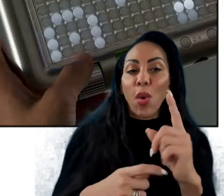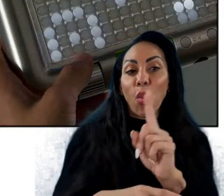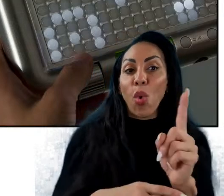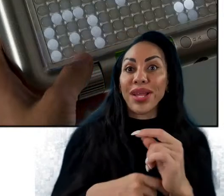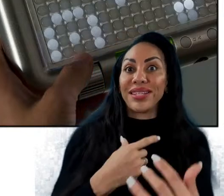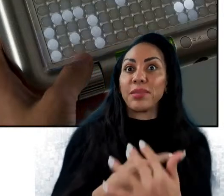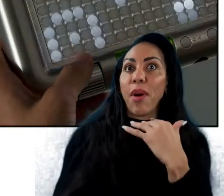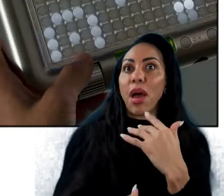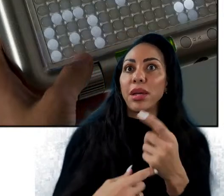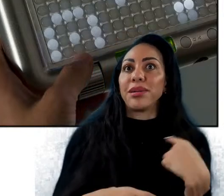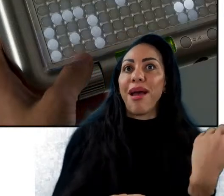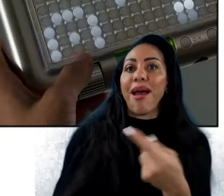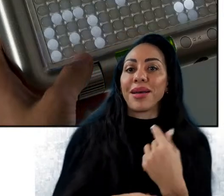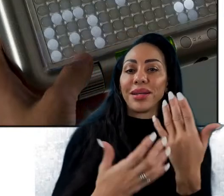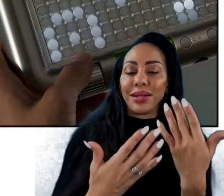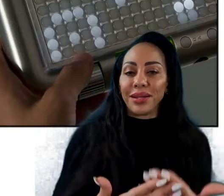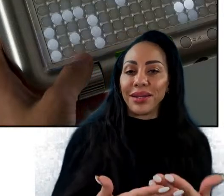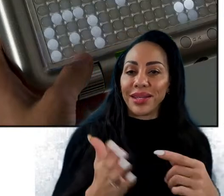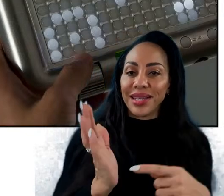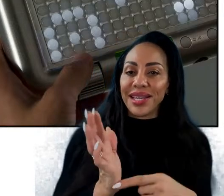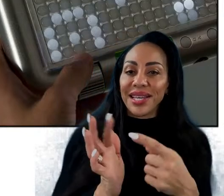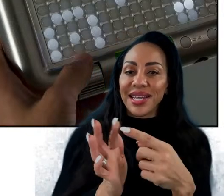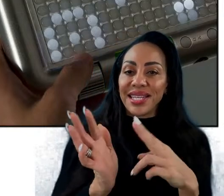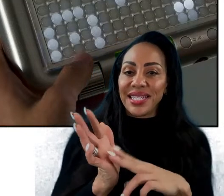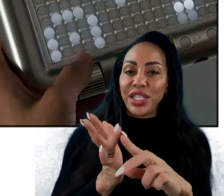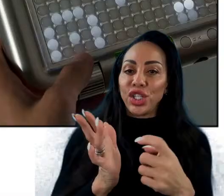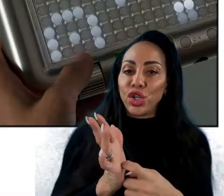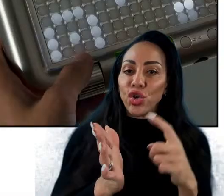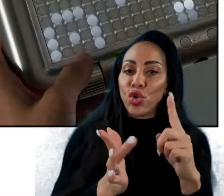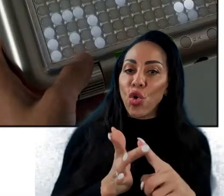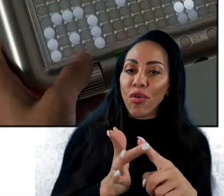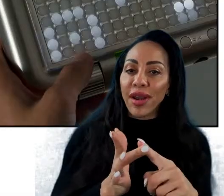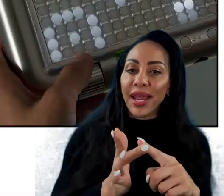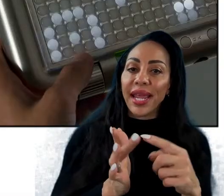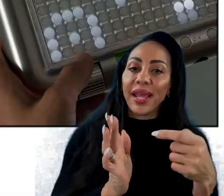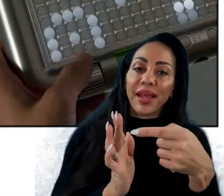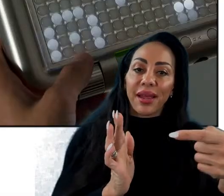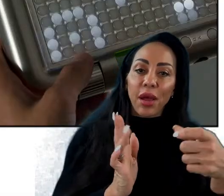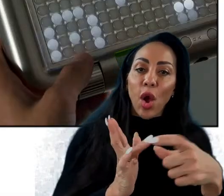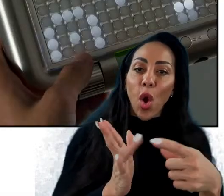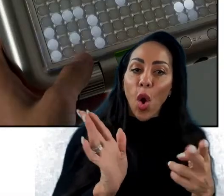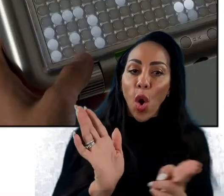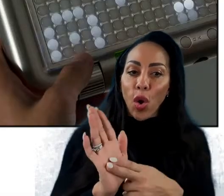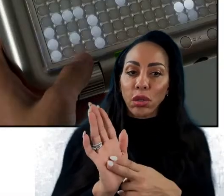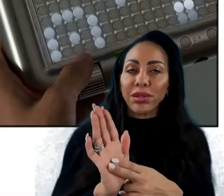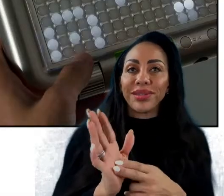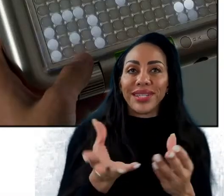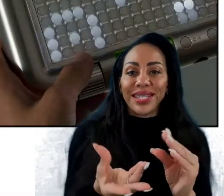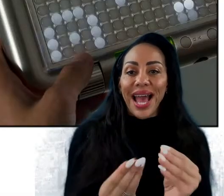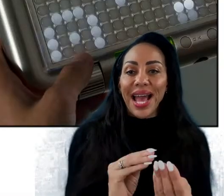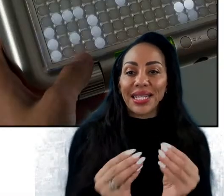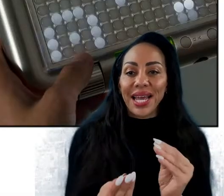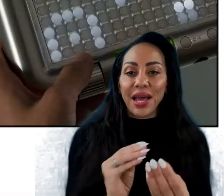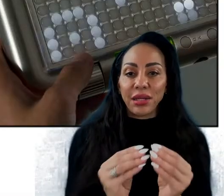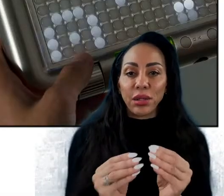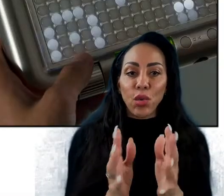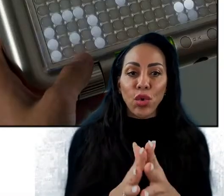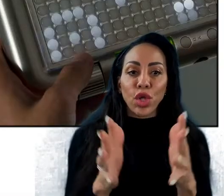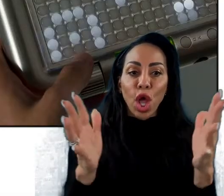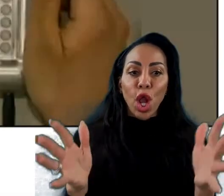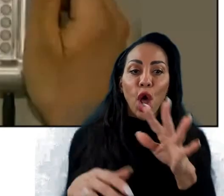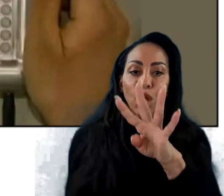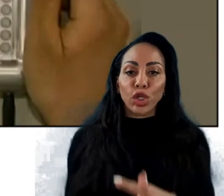So this one is one of my favorites, the Tenorion. It's a handheld instrument with this large grid of